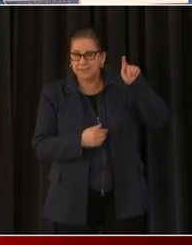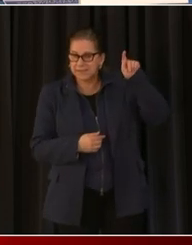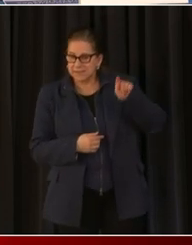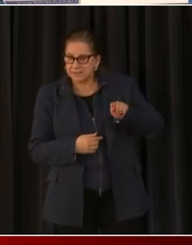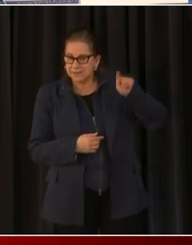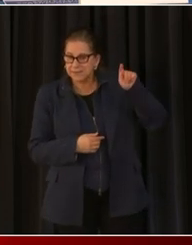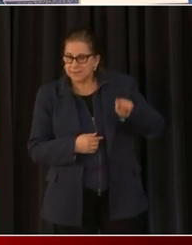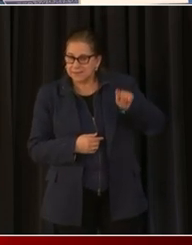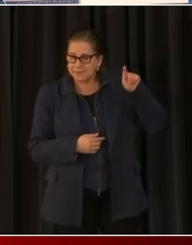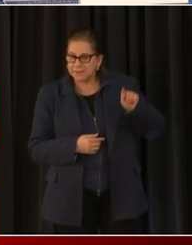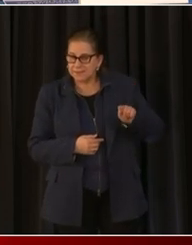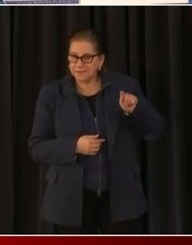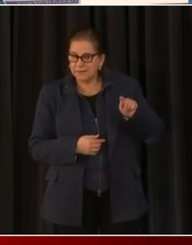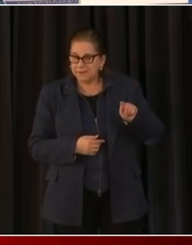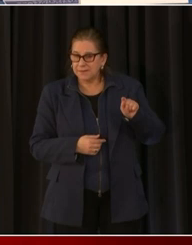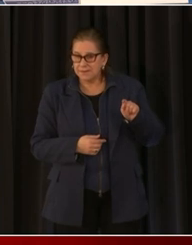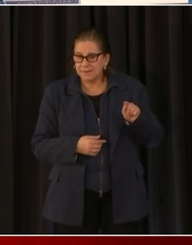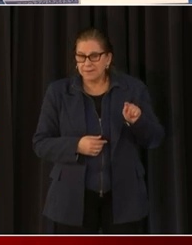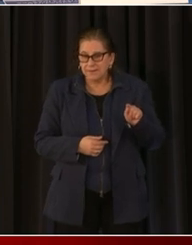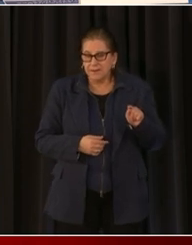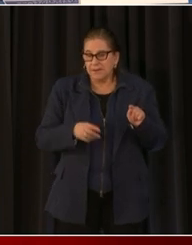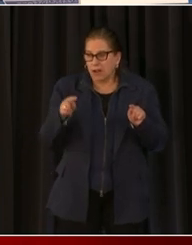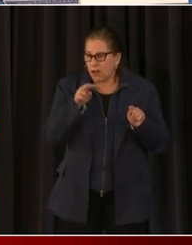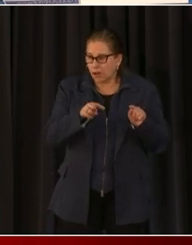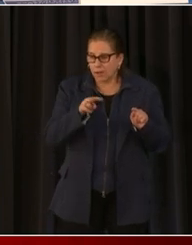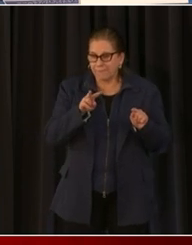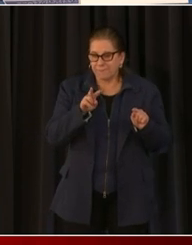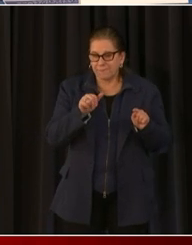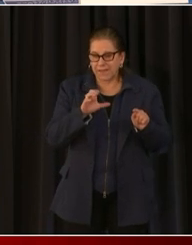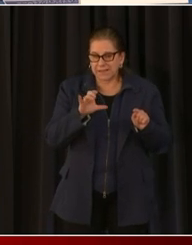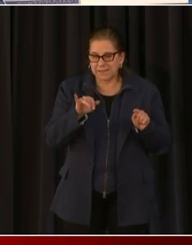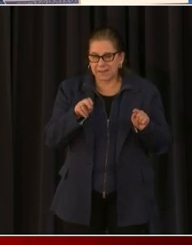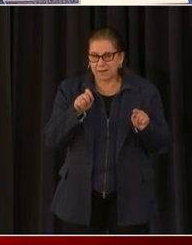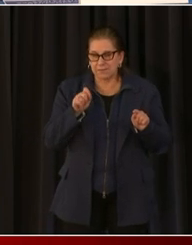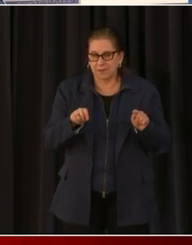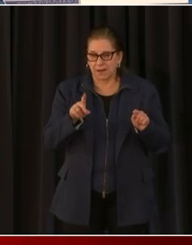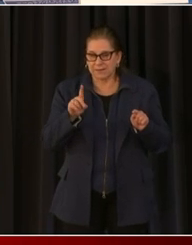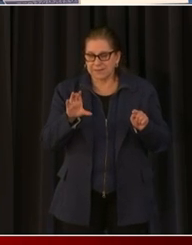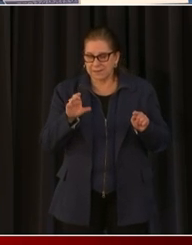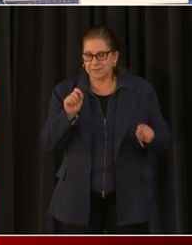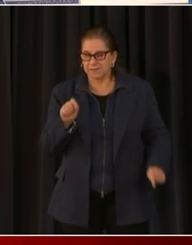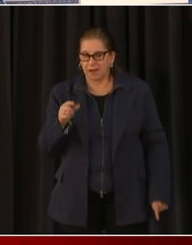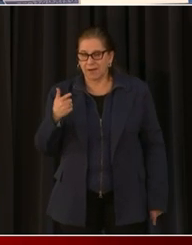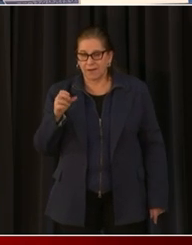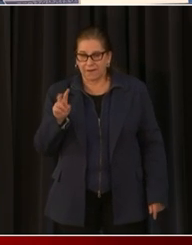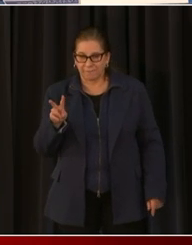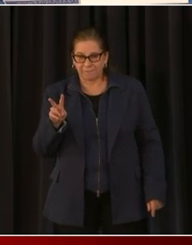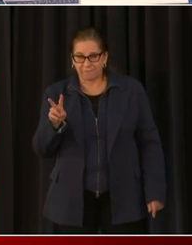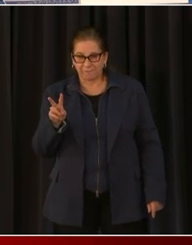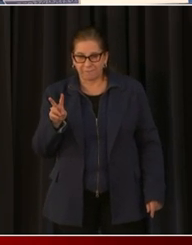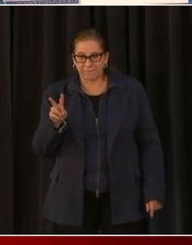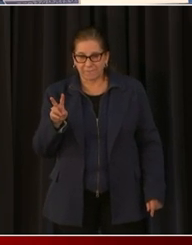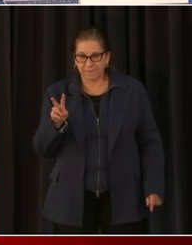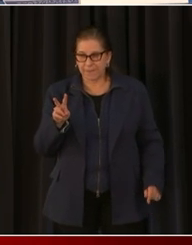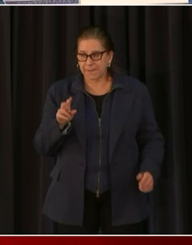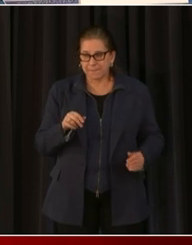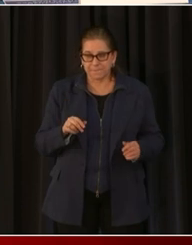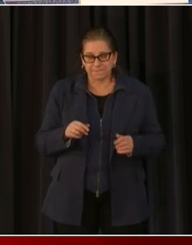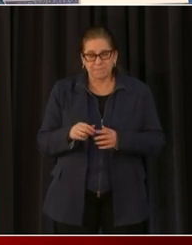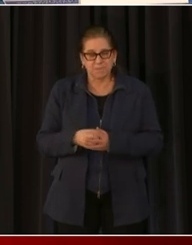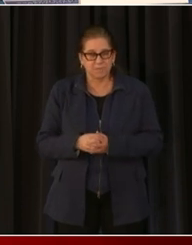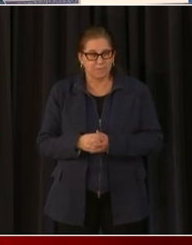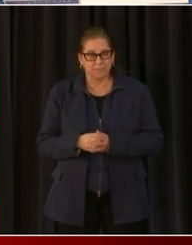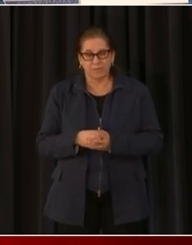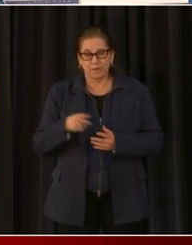on vaccinate.dc.gov or the call center. These residents shouldn't reach out to their provider, say